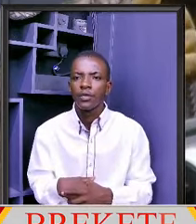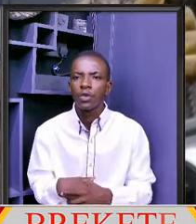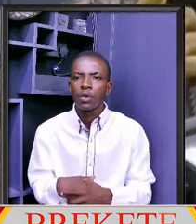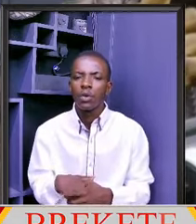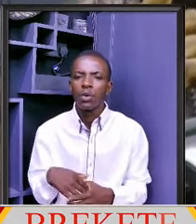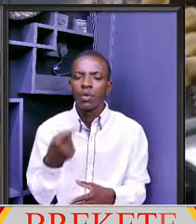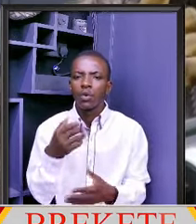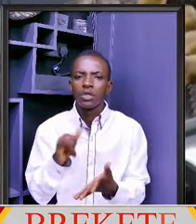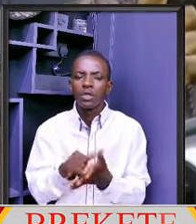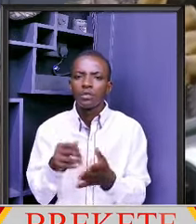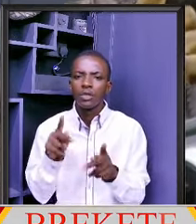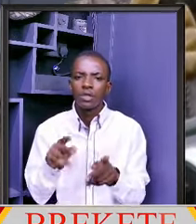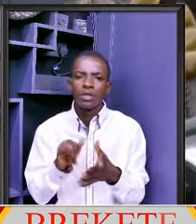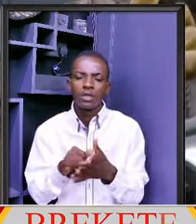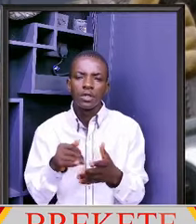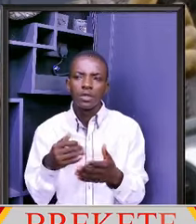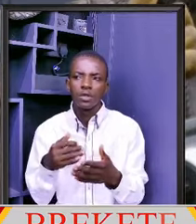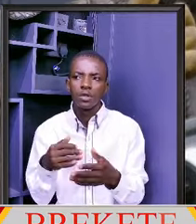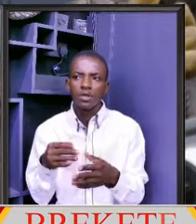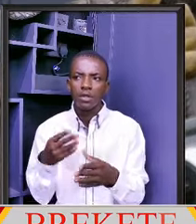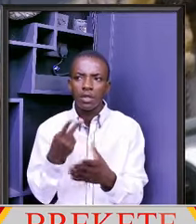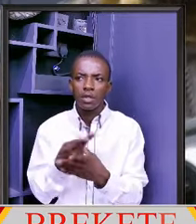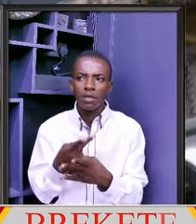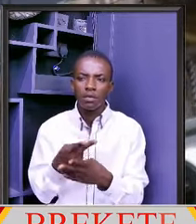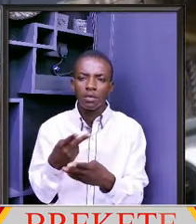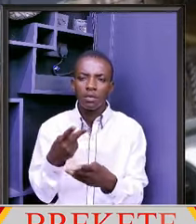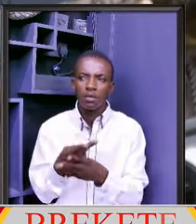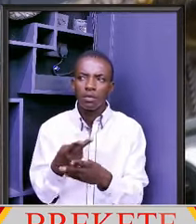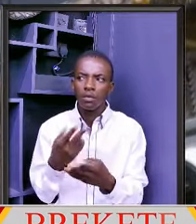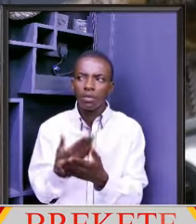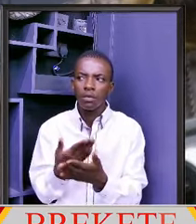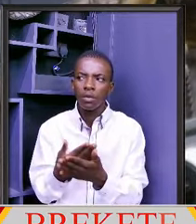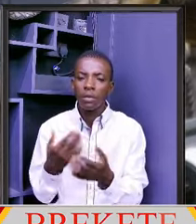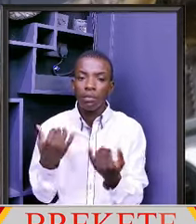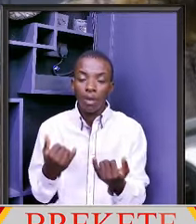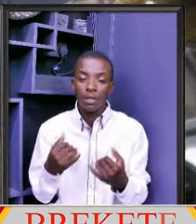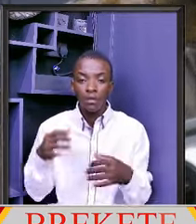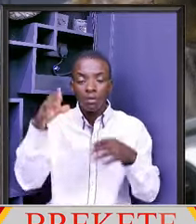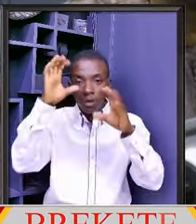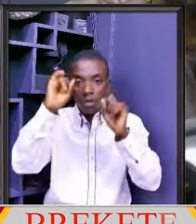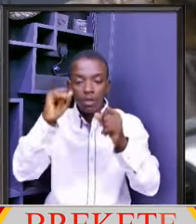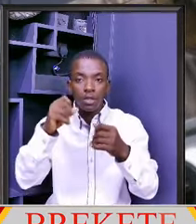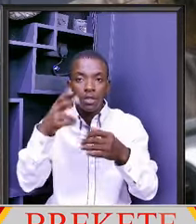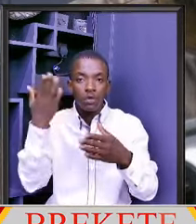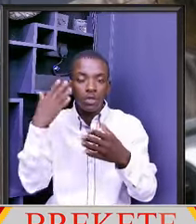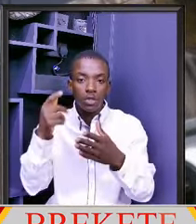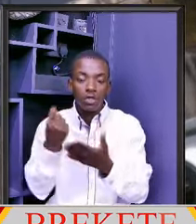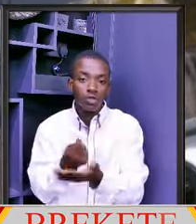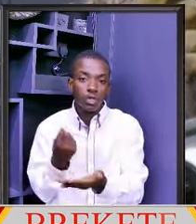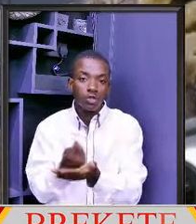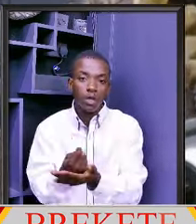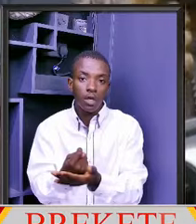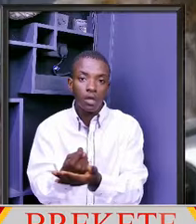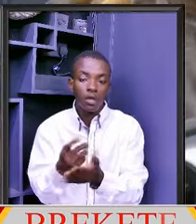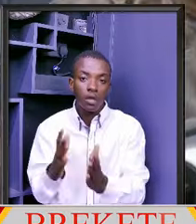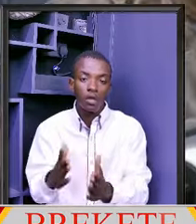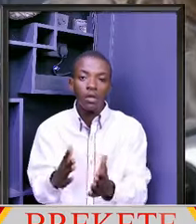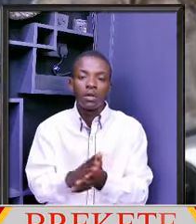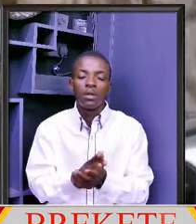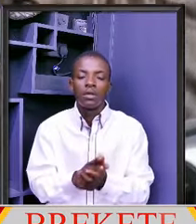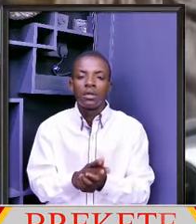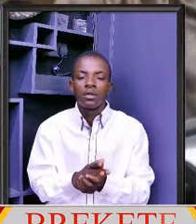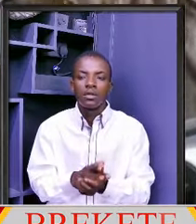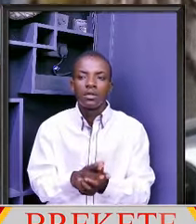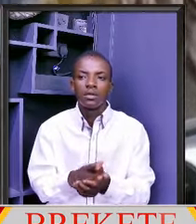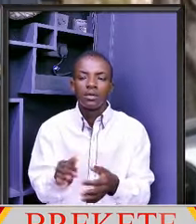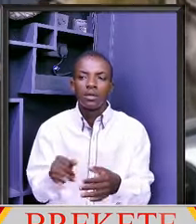And who was that person that was holding the money? The same man they are talking about. The present president. Yes. Then he was the treasurer. He was the treasurer. And the